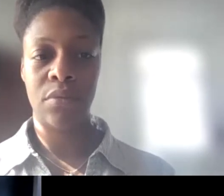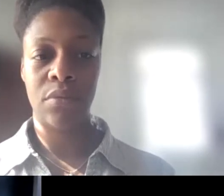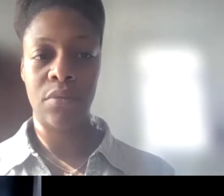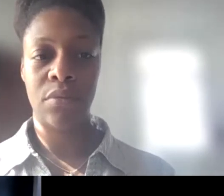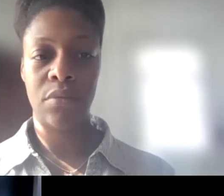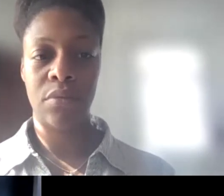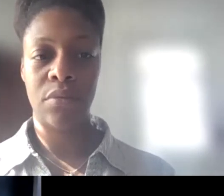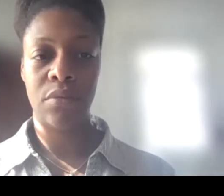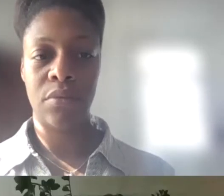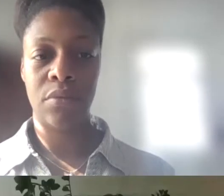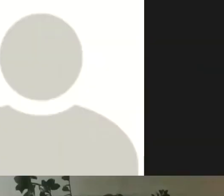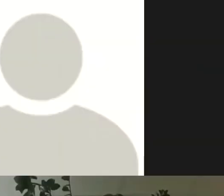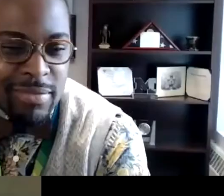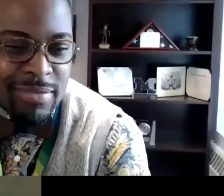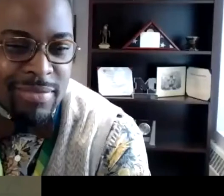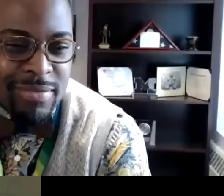Good afternoon.